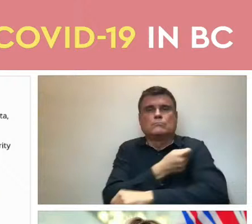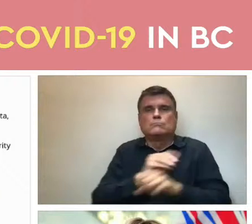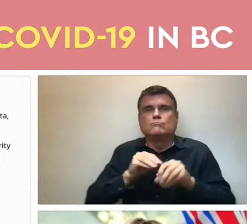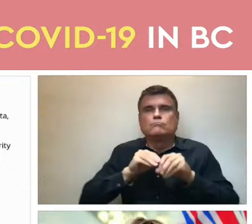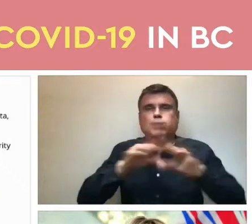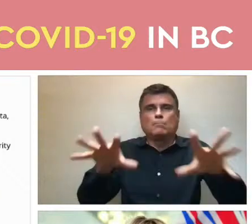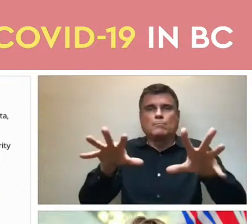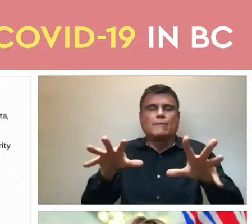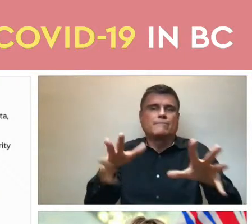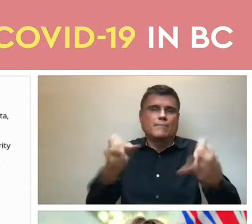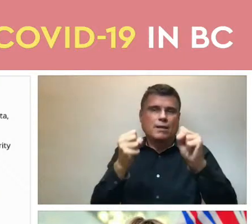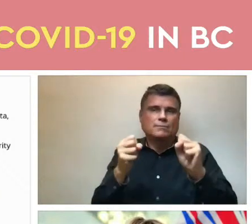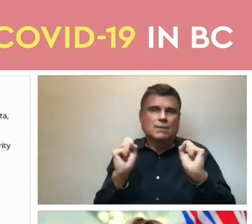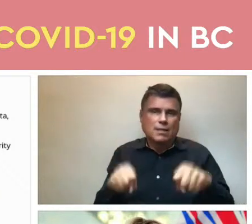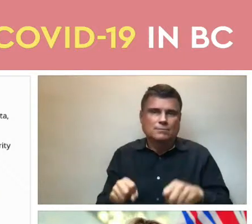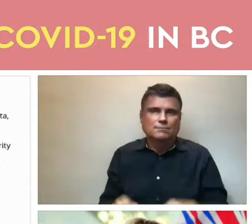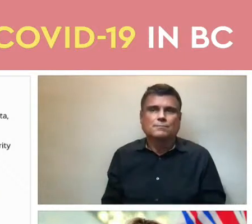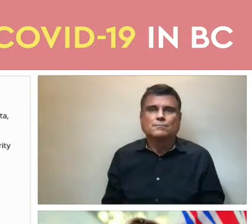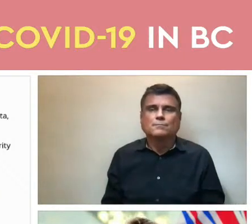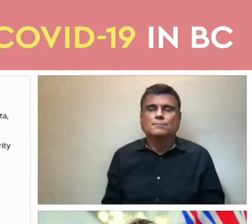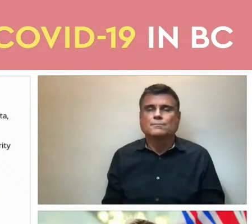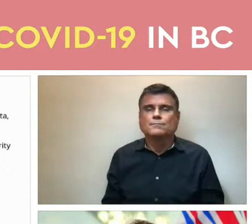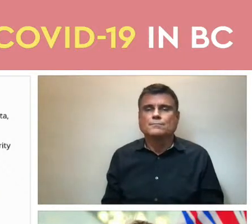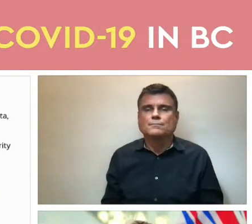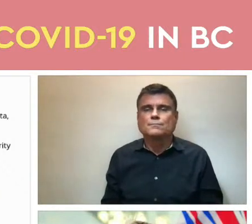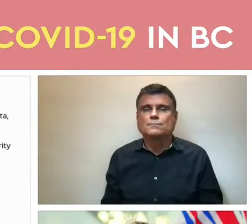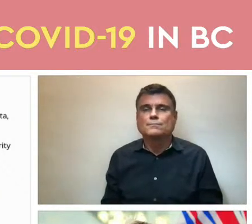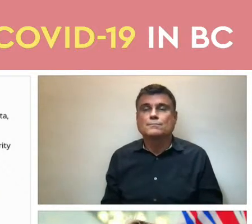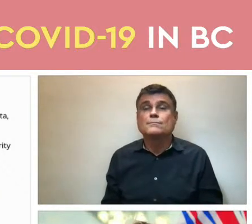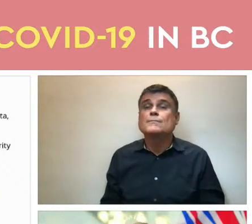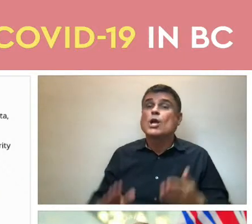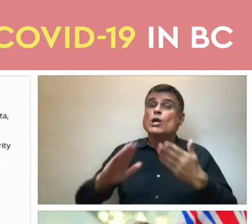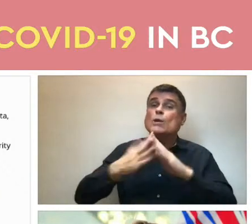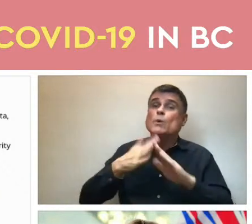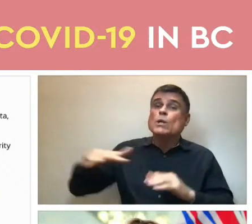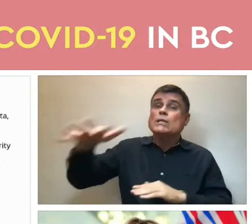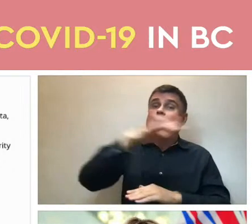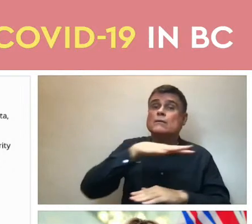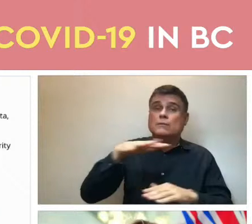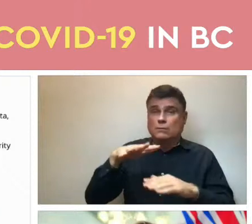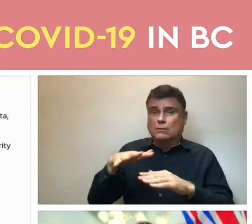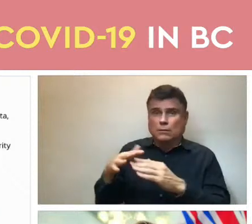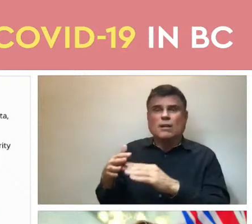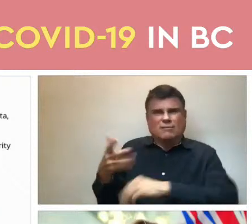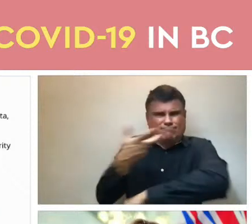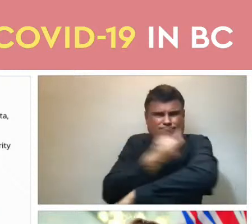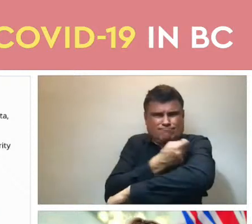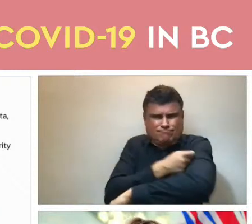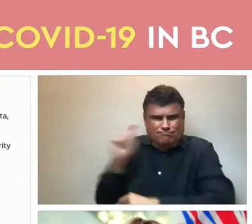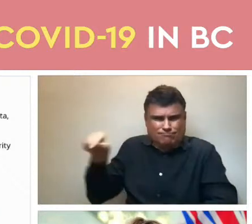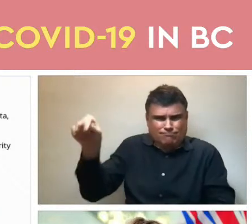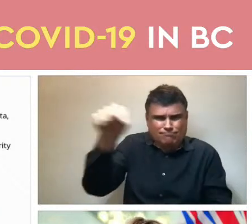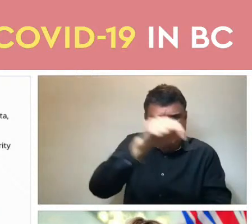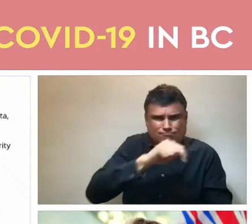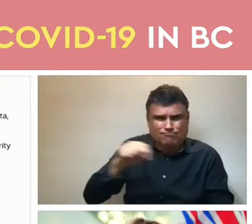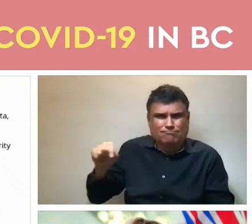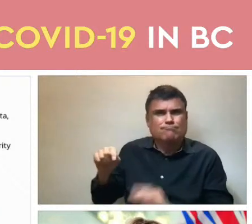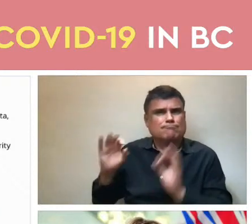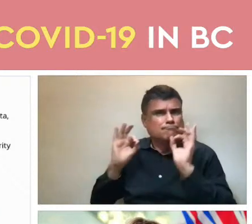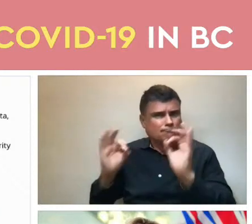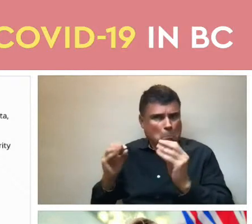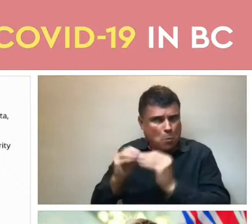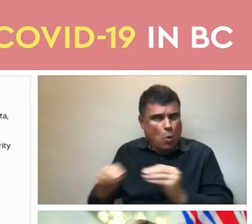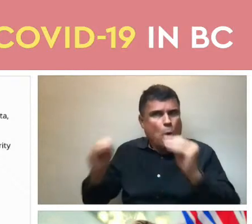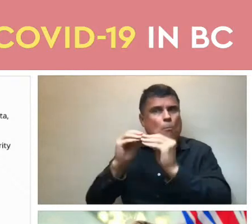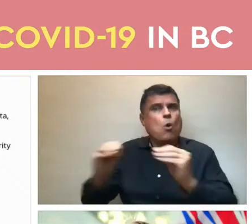our all-of-community approach to make sure that First Nations communities, Indigenous people across the province are protected